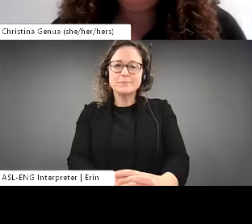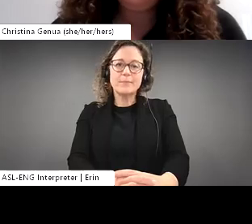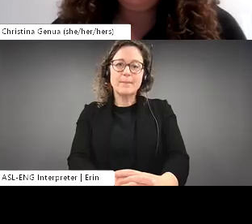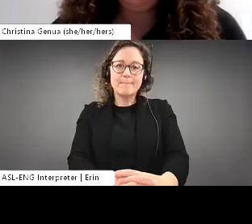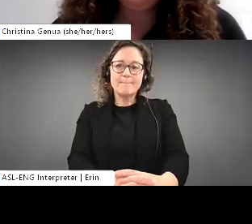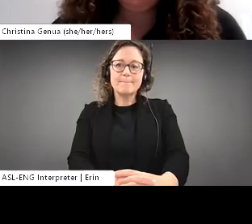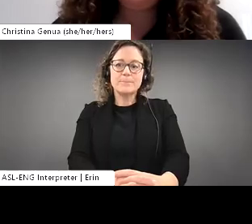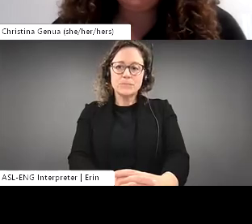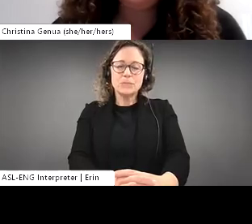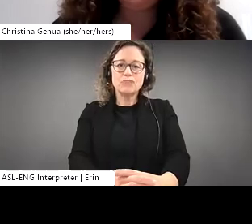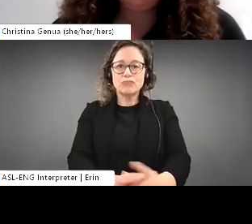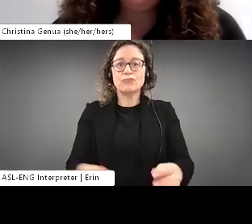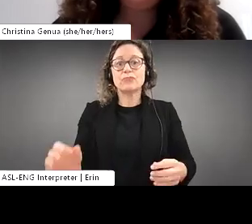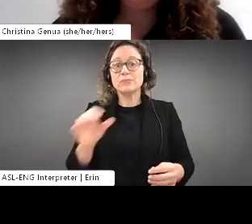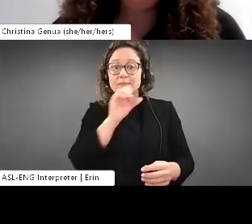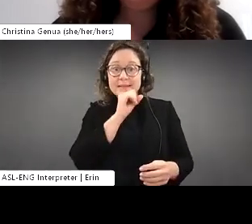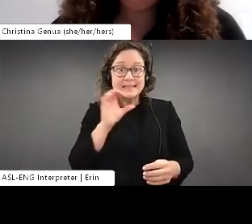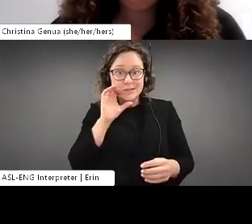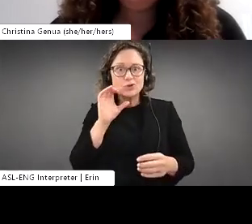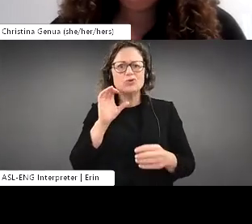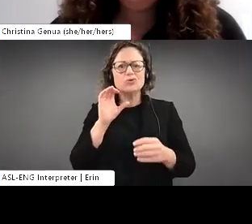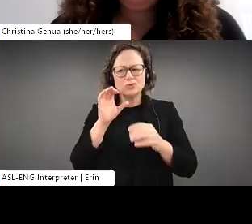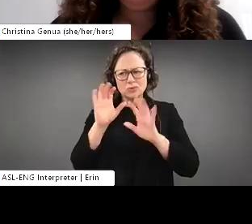So giving more seniors time to ask questions.